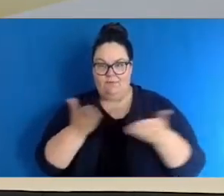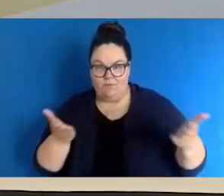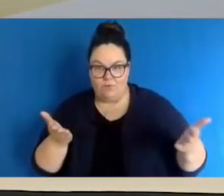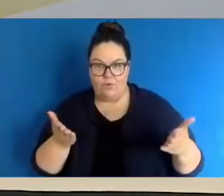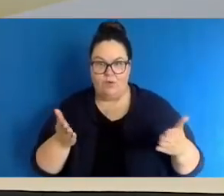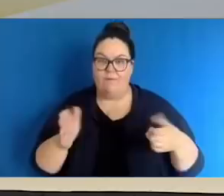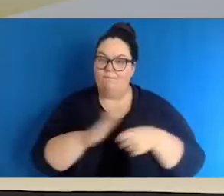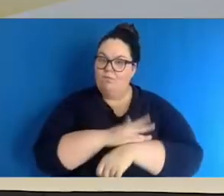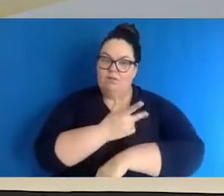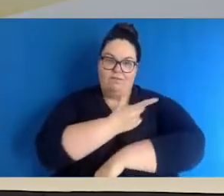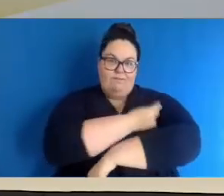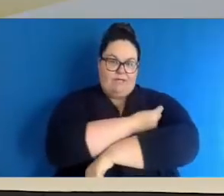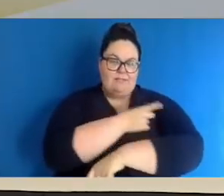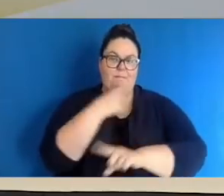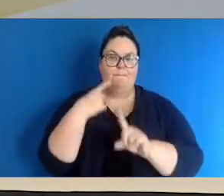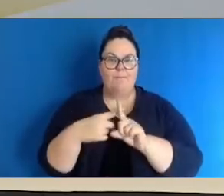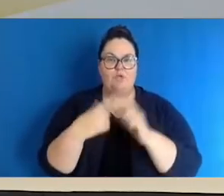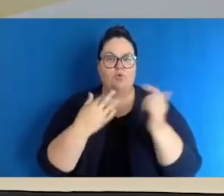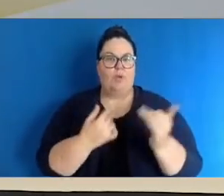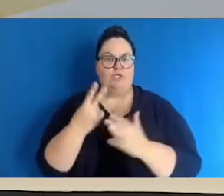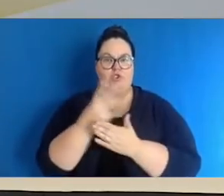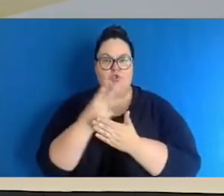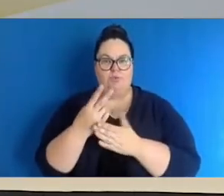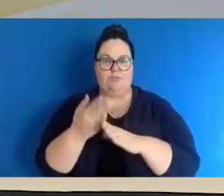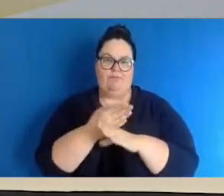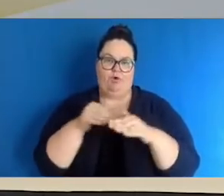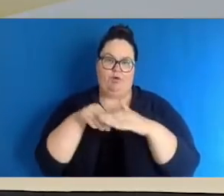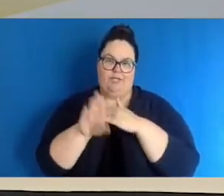fully vaccinated plus 2 weeks before you go to New Brunswick.